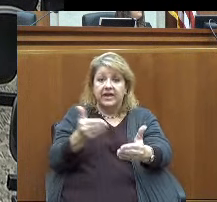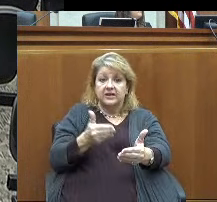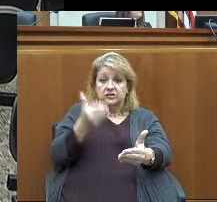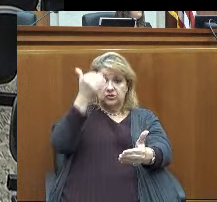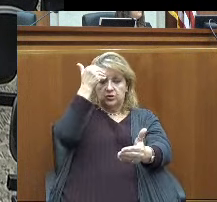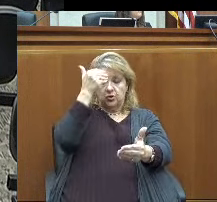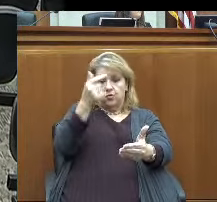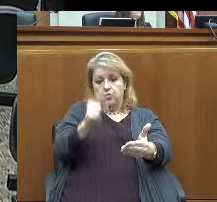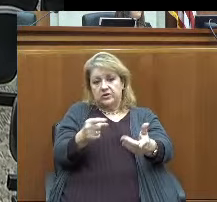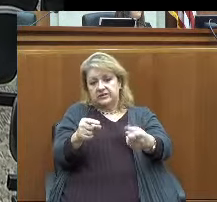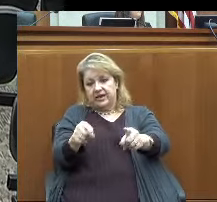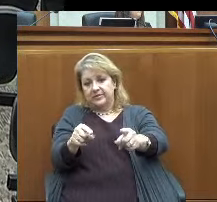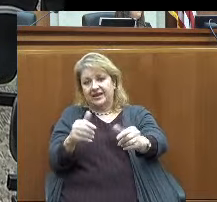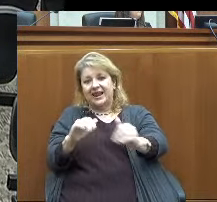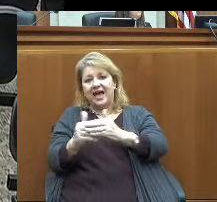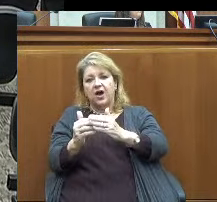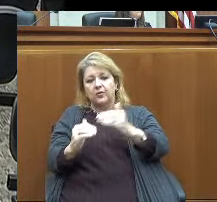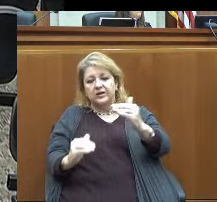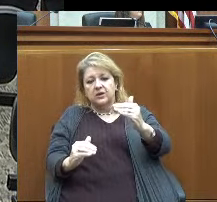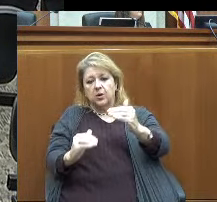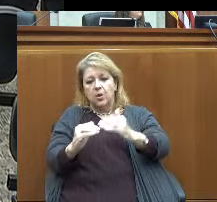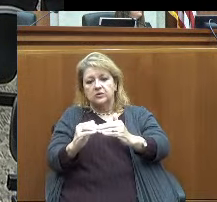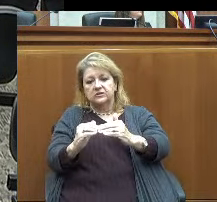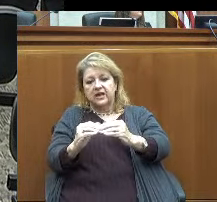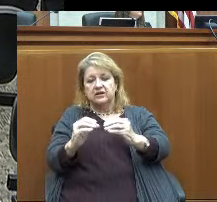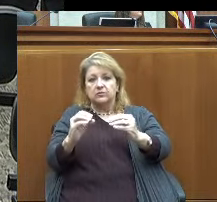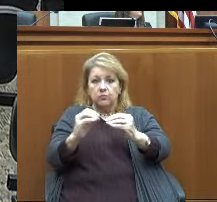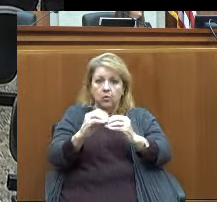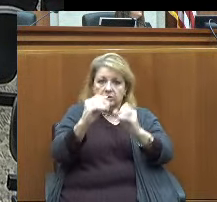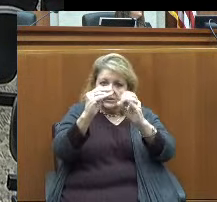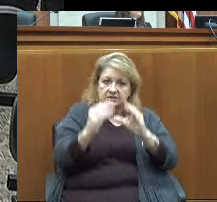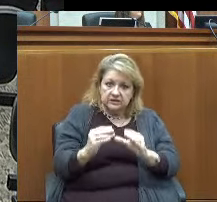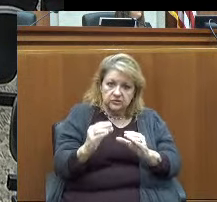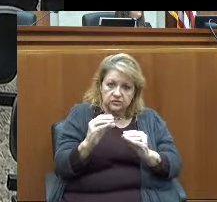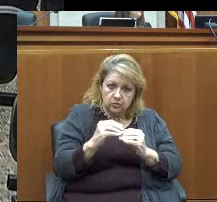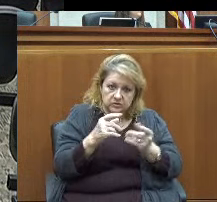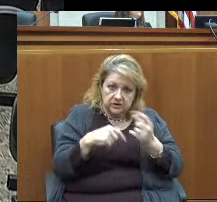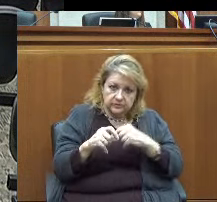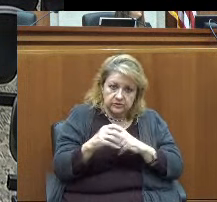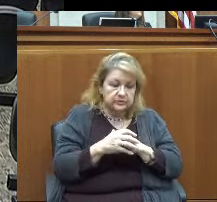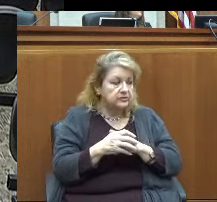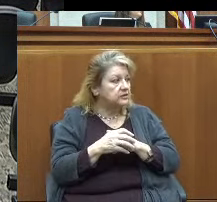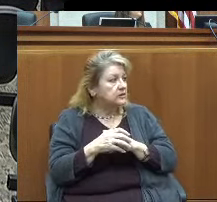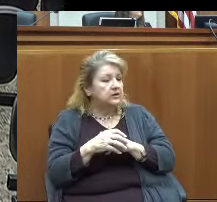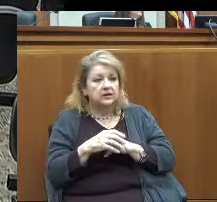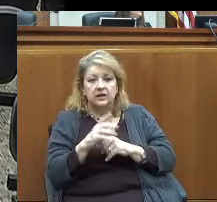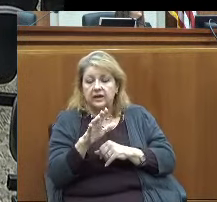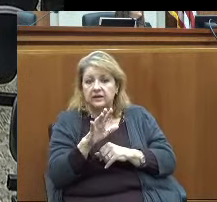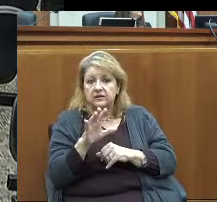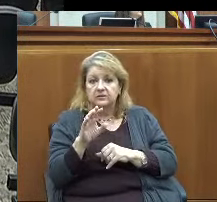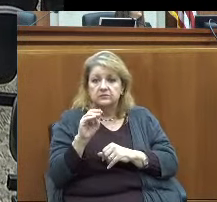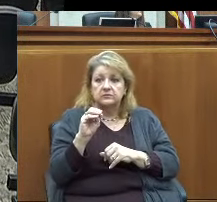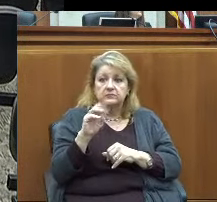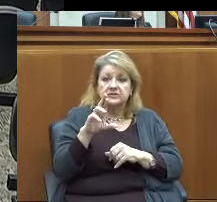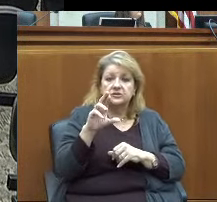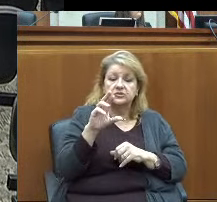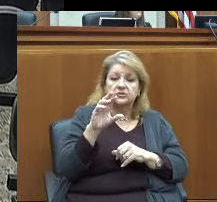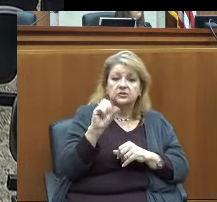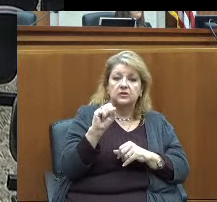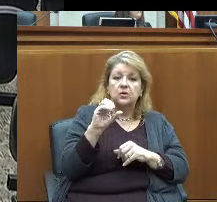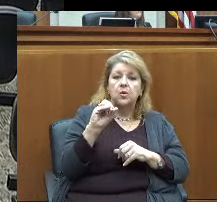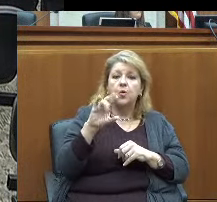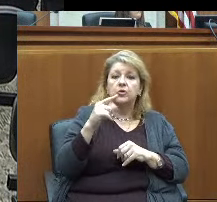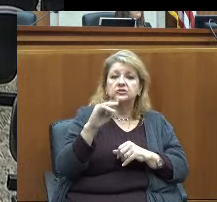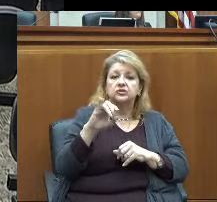what we need to do to close those gaps. So again, I just support Ms. Jones' concern and continue to ask the question, why don't we have a succession